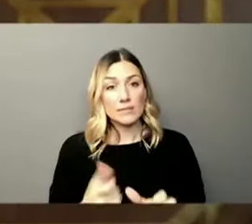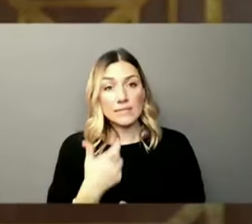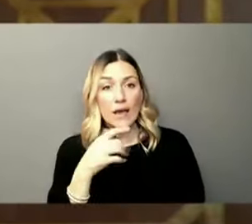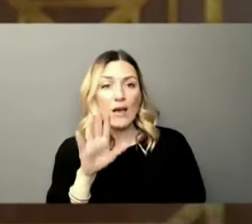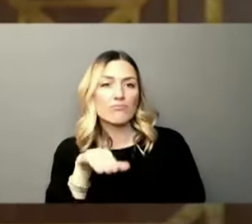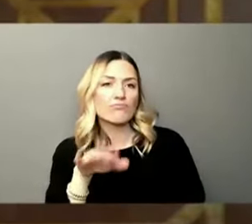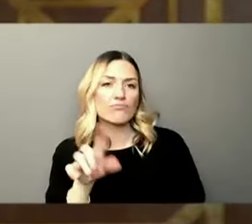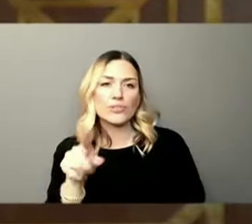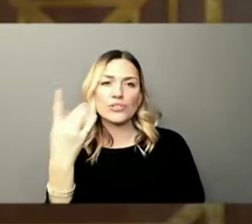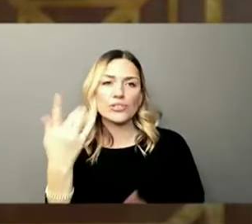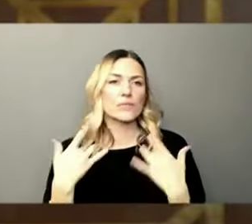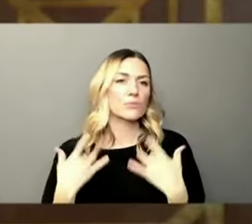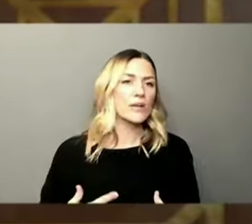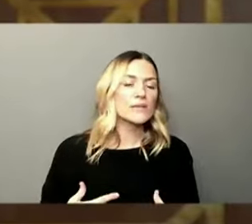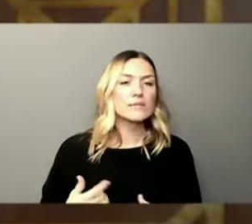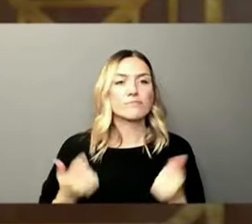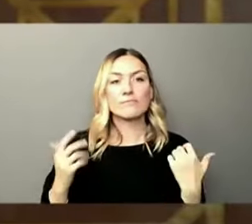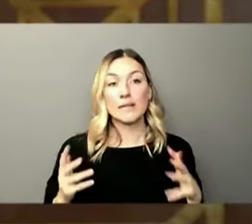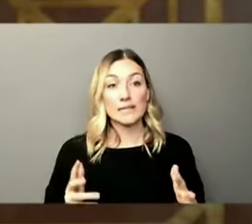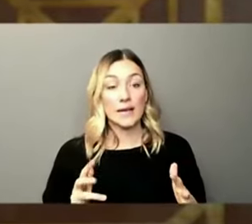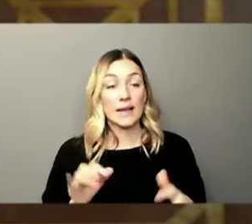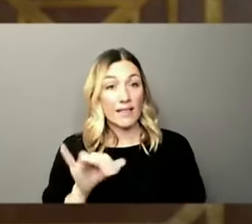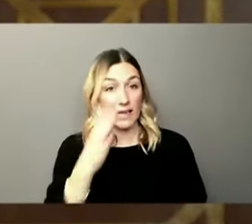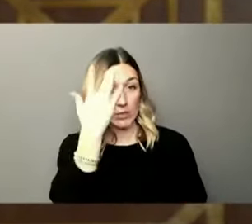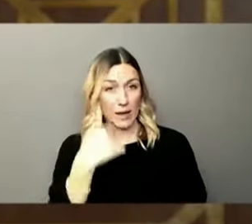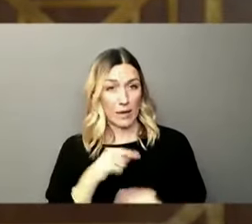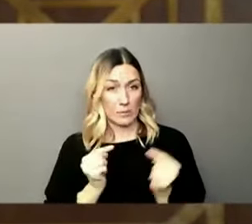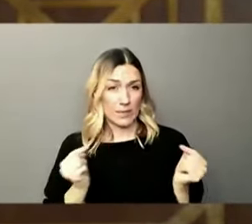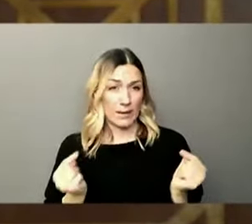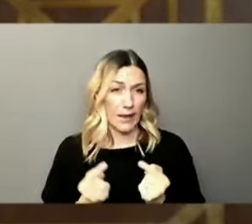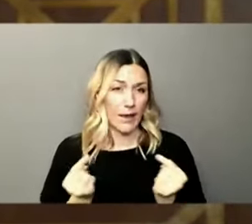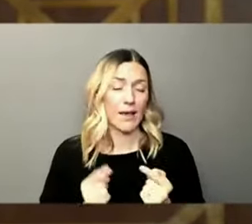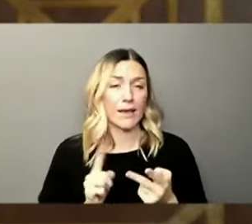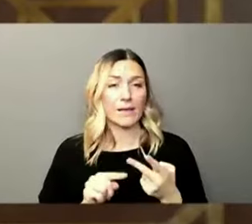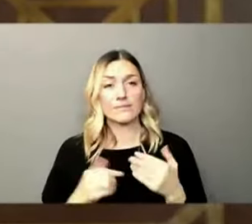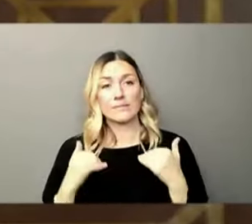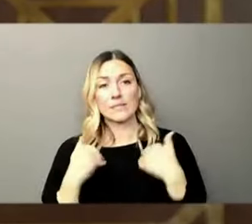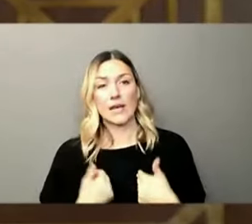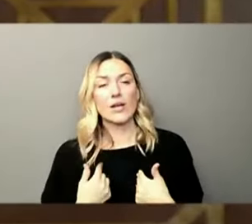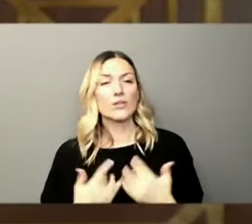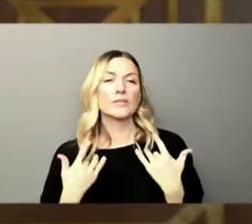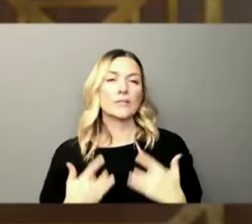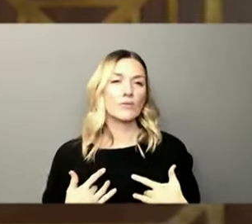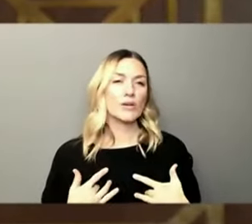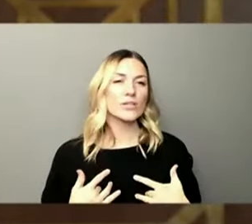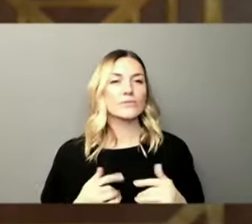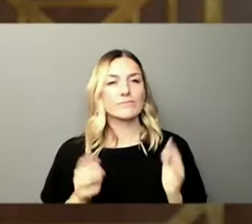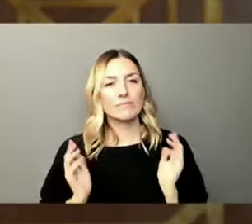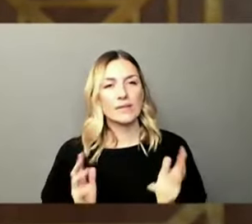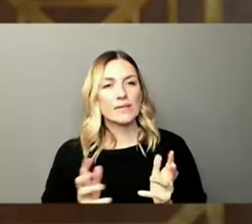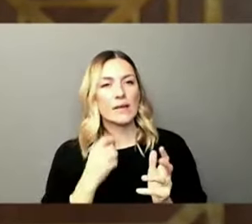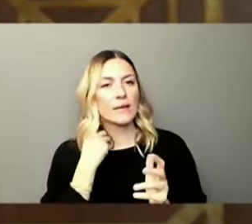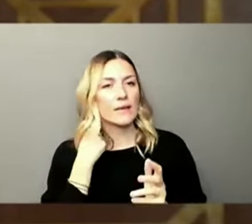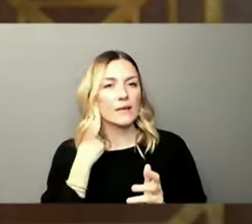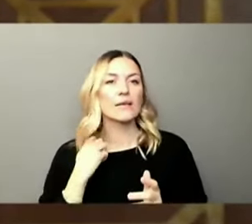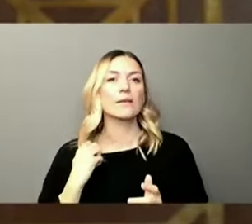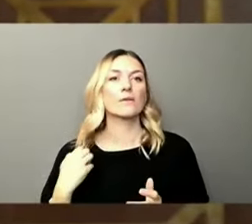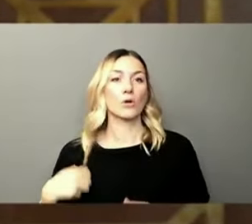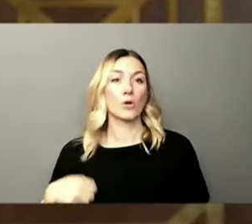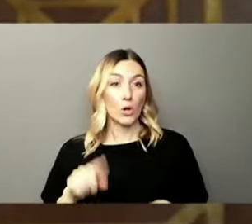depression and anxiety. That's why I was achy. That's why I was tired. It's just depression. It's just anxiety. You know, go see a